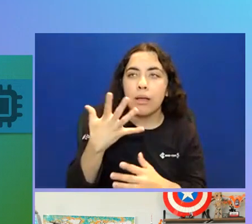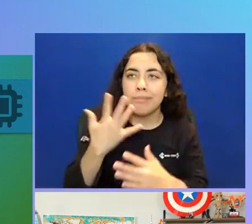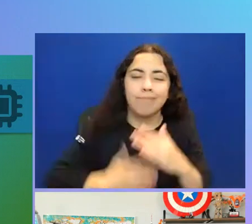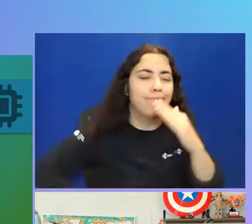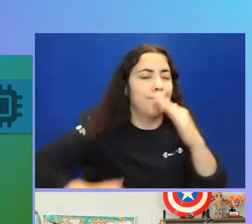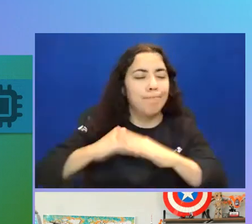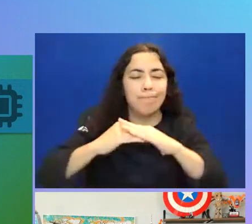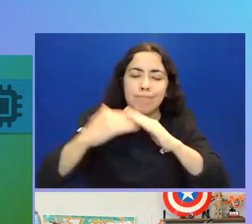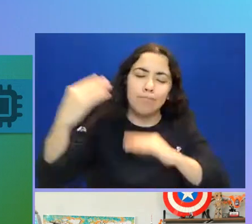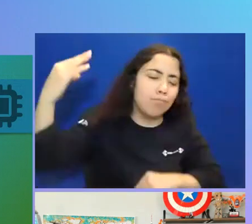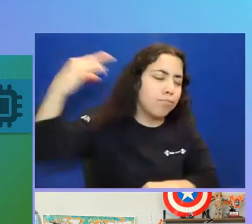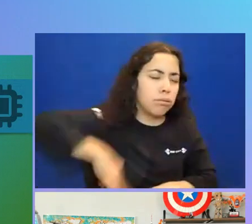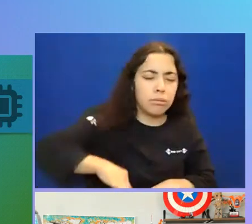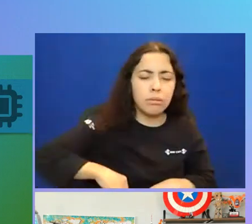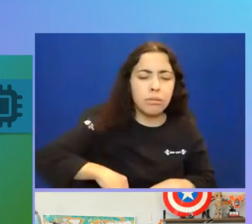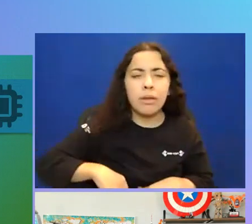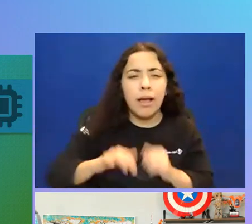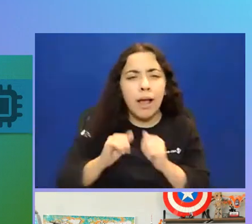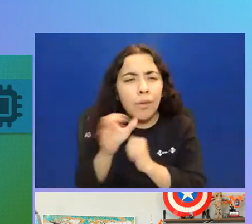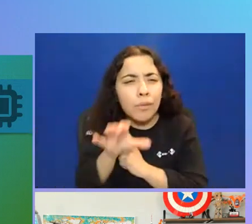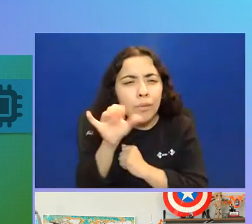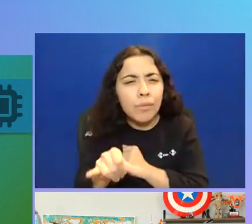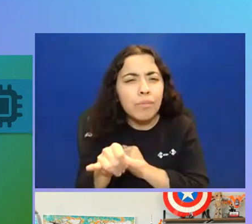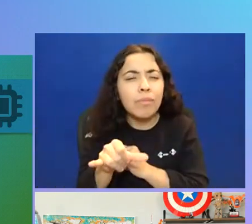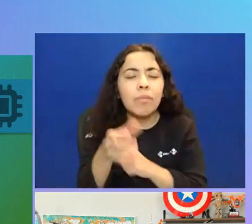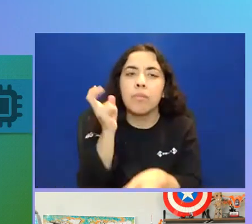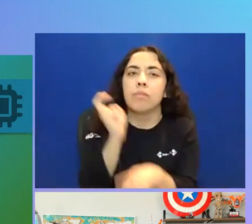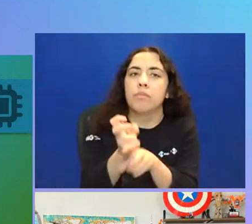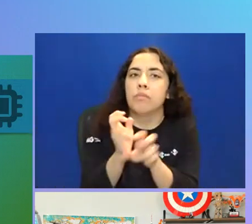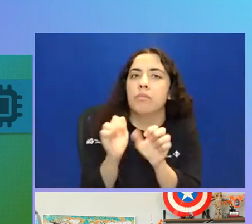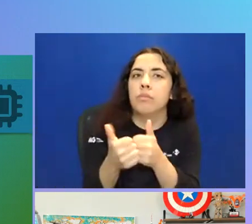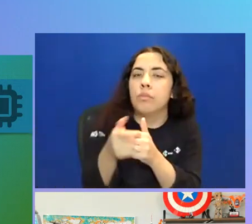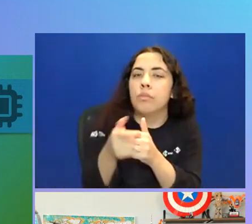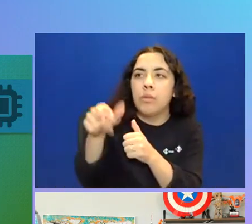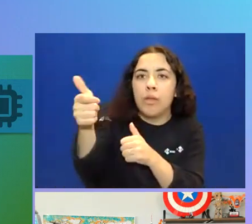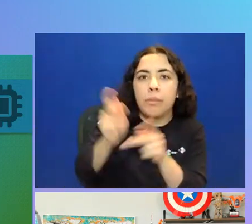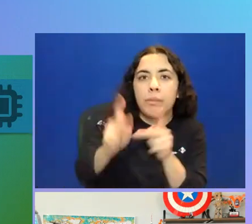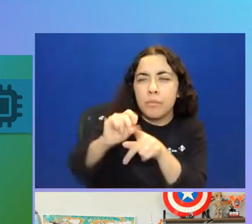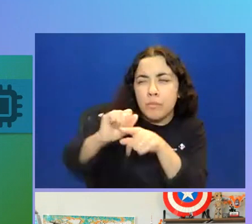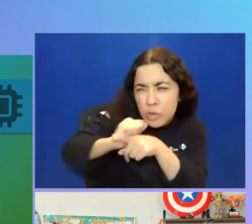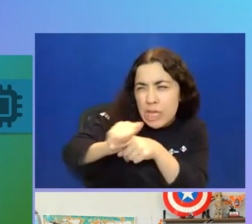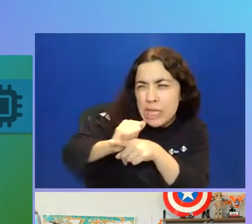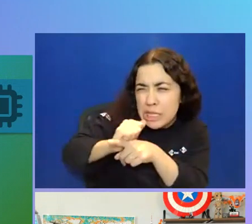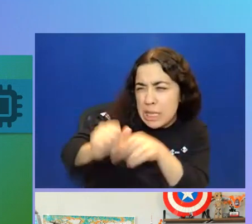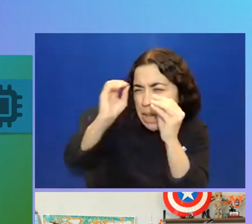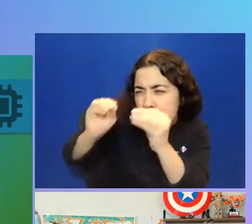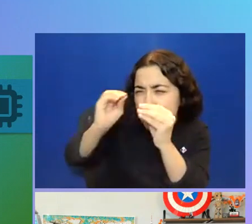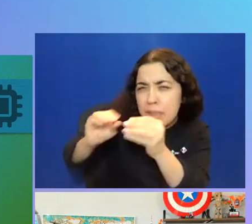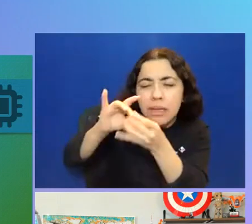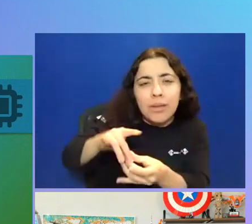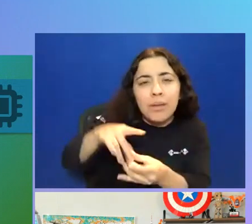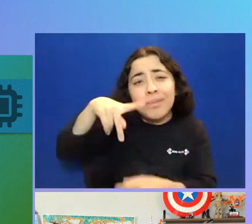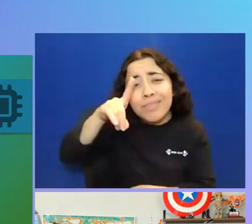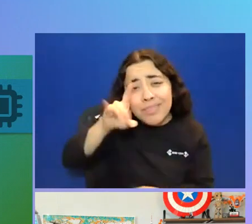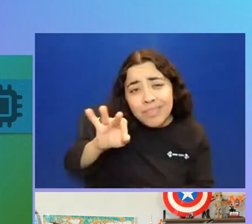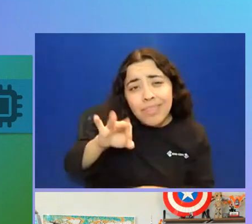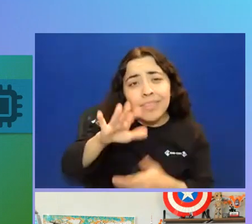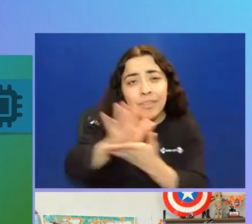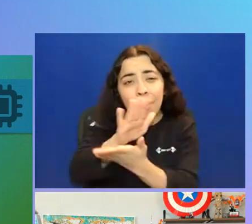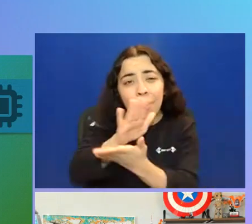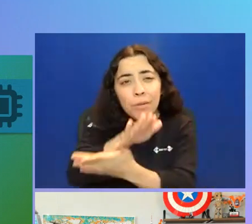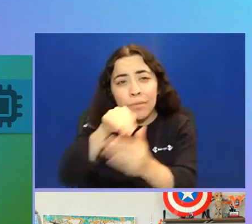value, it's very difficult to train people across an organization on PDF or document accessibility,